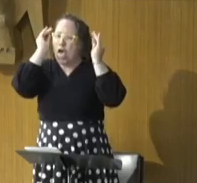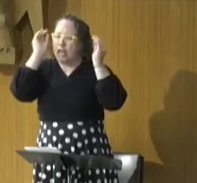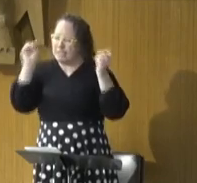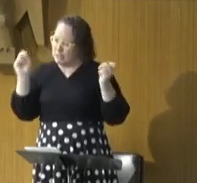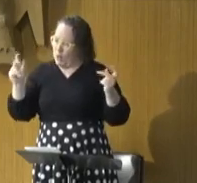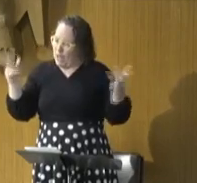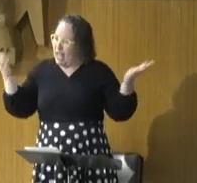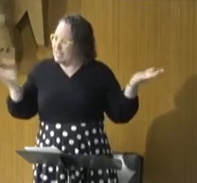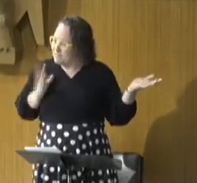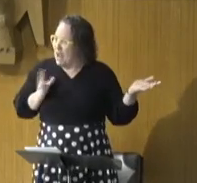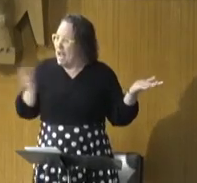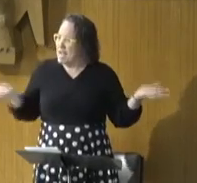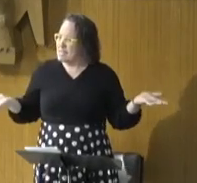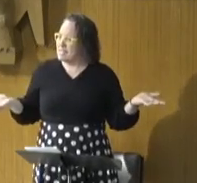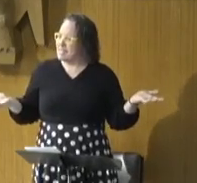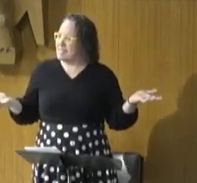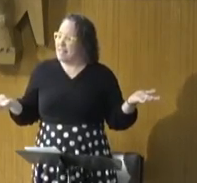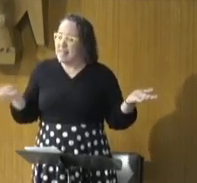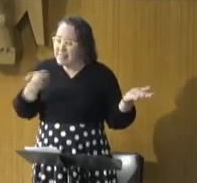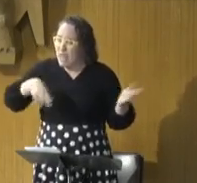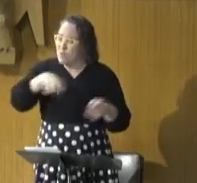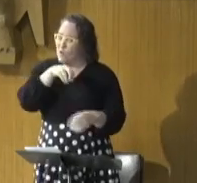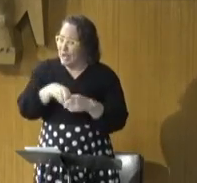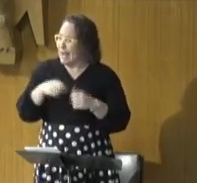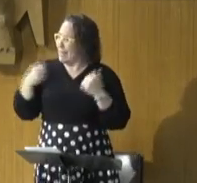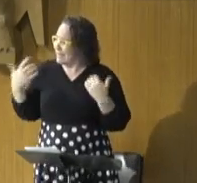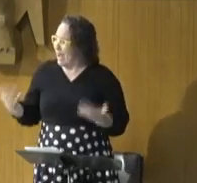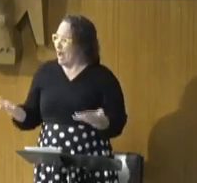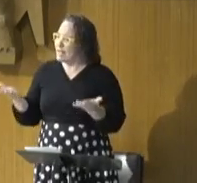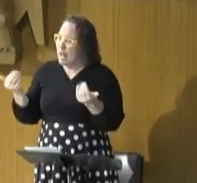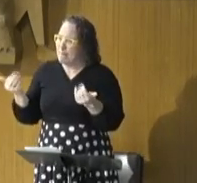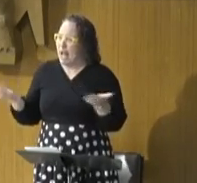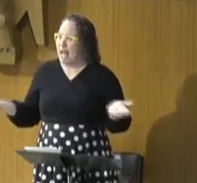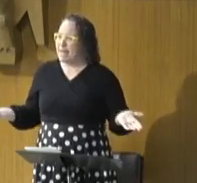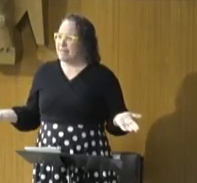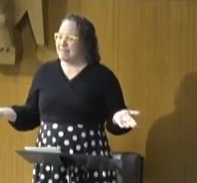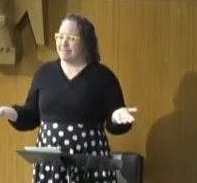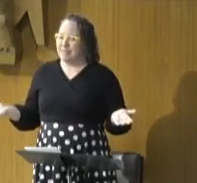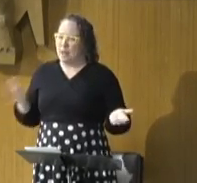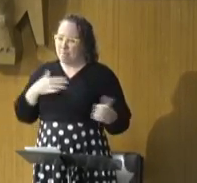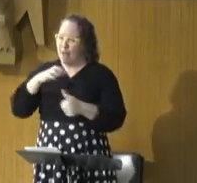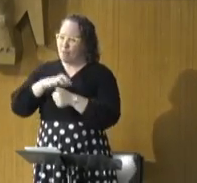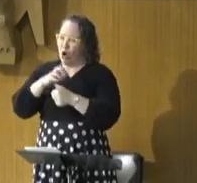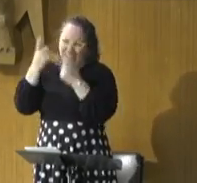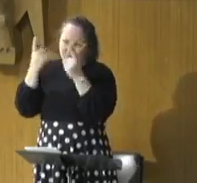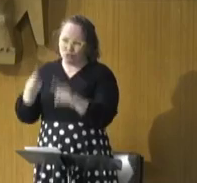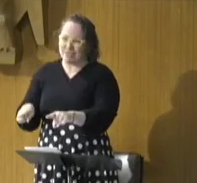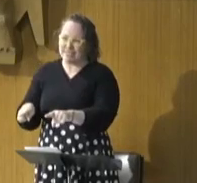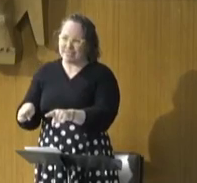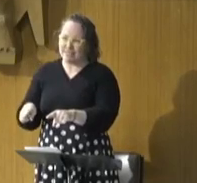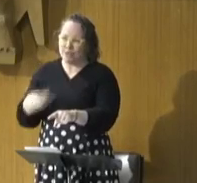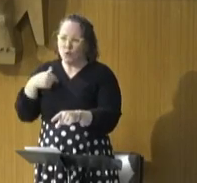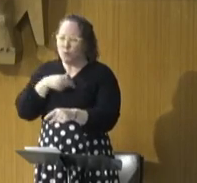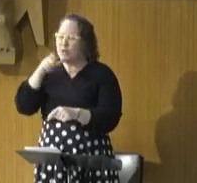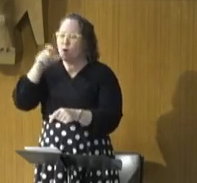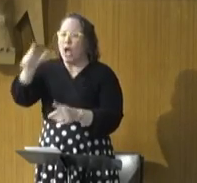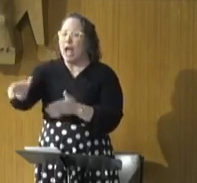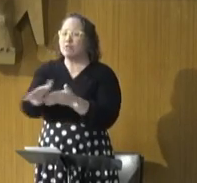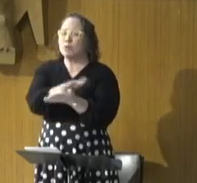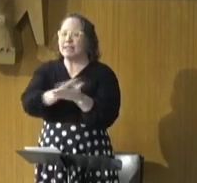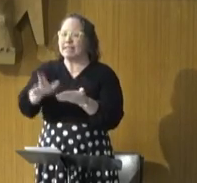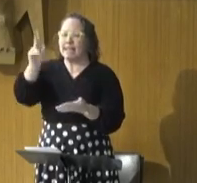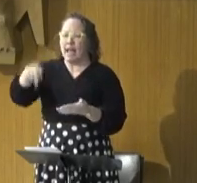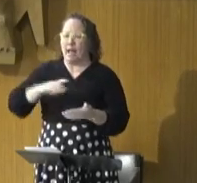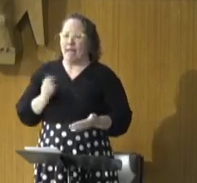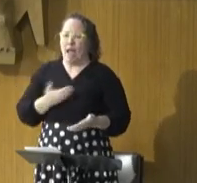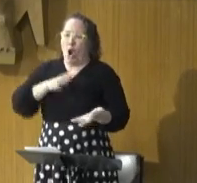a little singed. They were in a furnace for crying out loud. I think we don't have to clean up the messy parts of